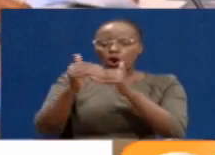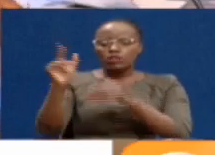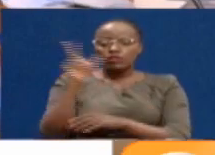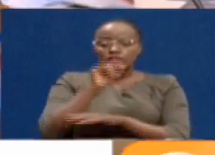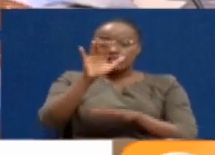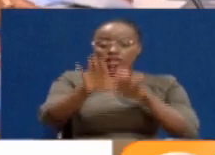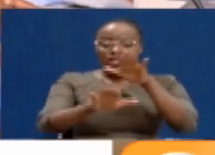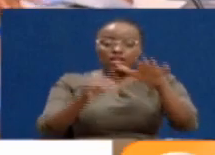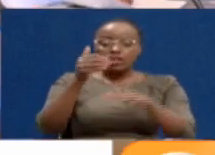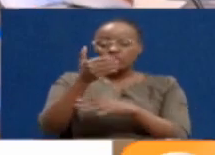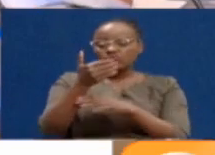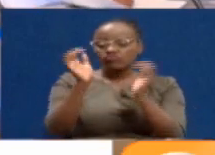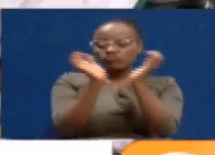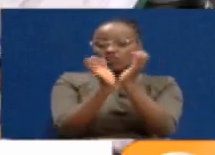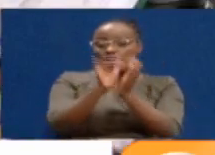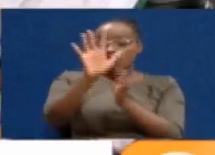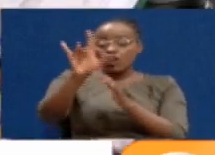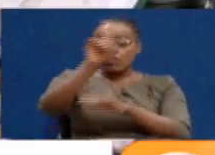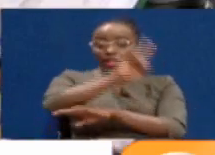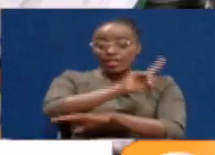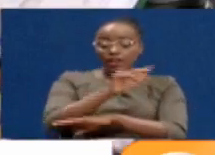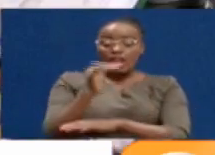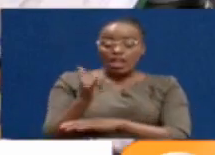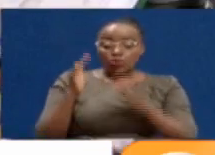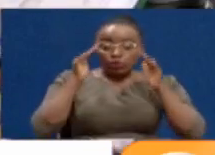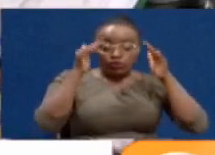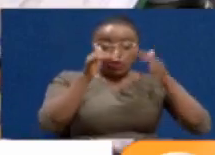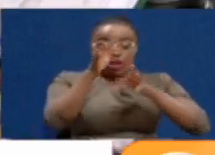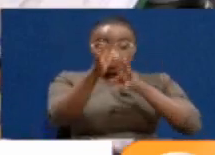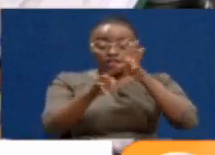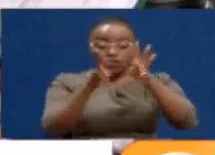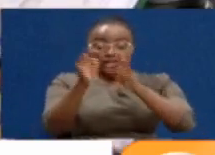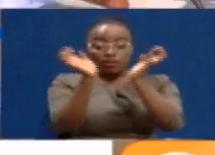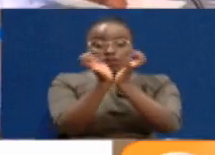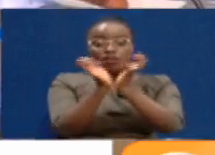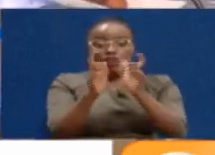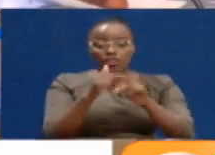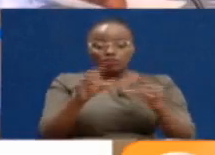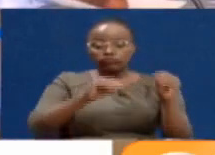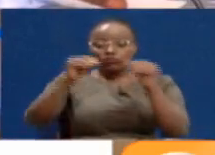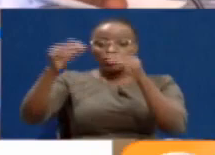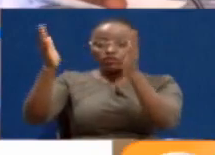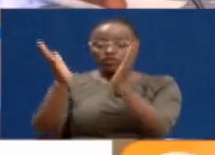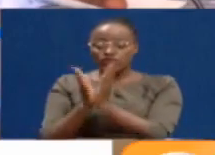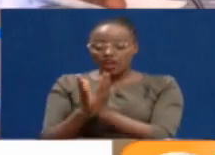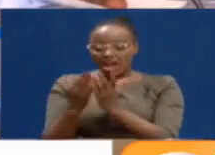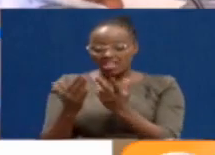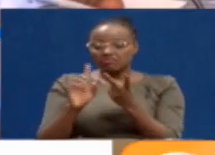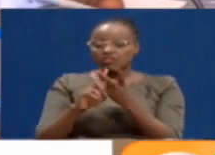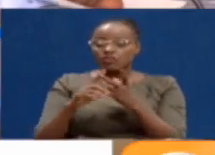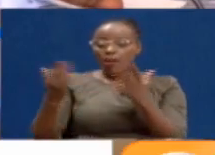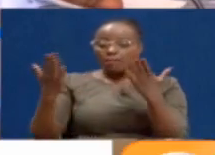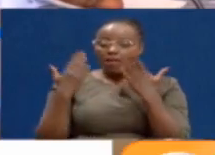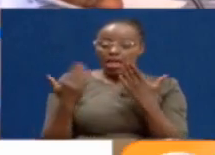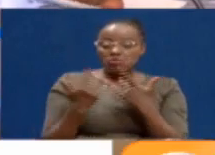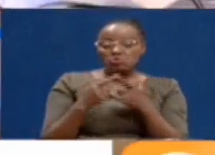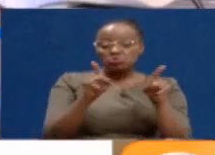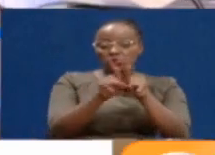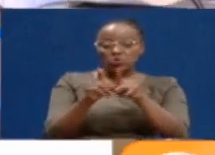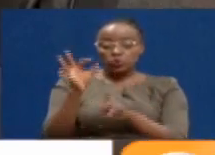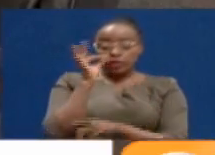Nyayo Stadium in 5 days. We are now in Kasarani, and we are going to go to the Rift Valley, we are going to Meru, we are going to